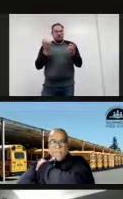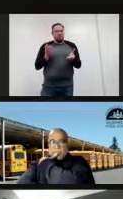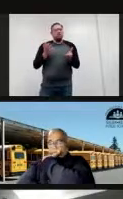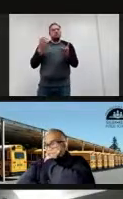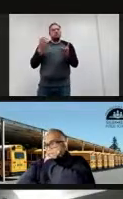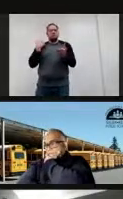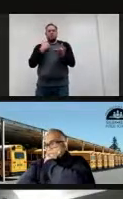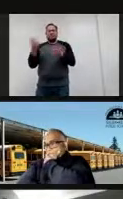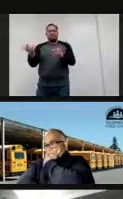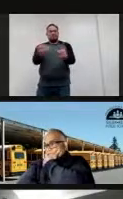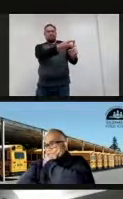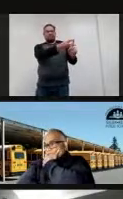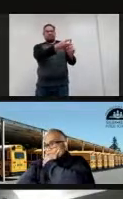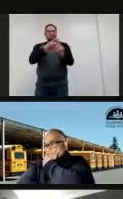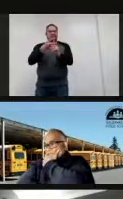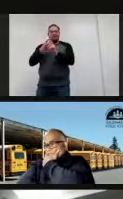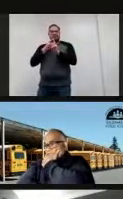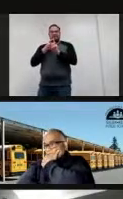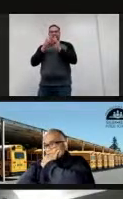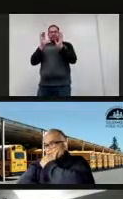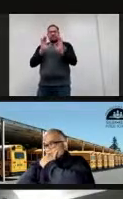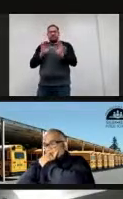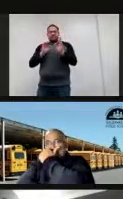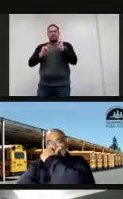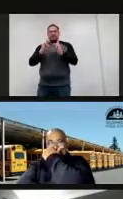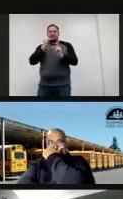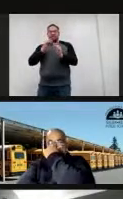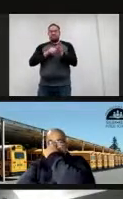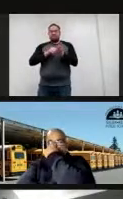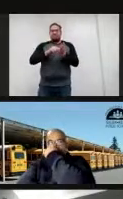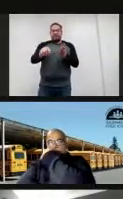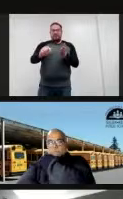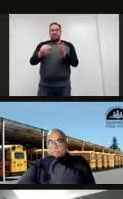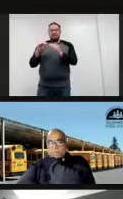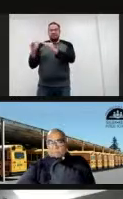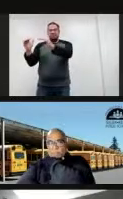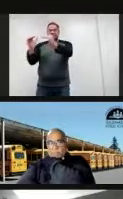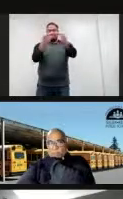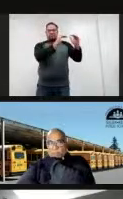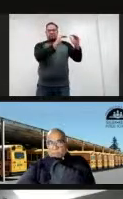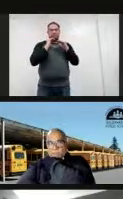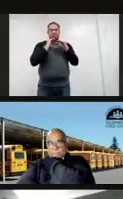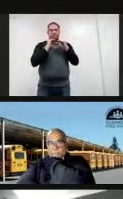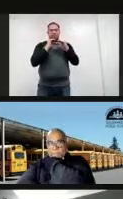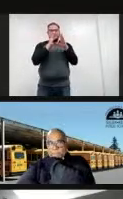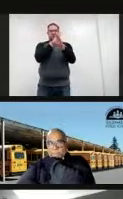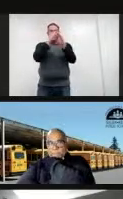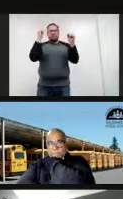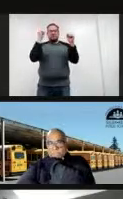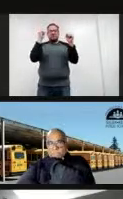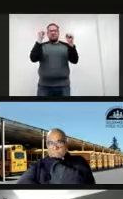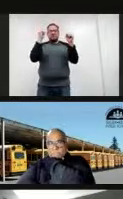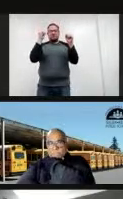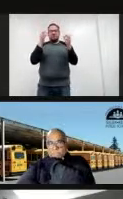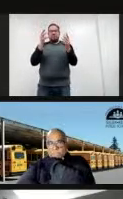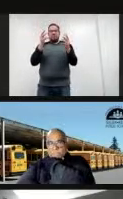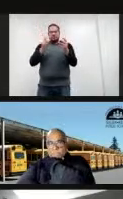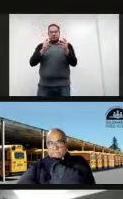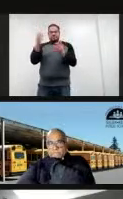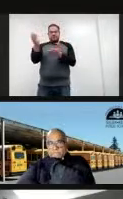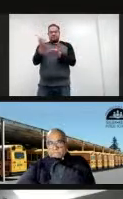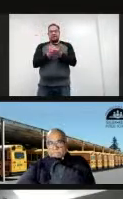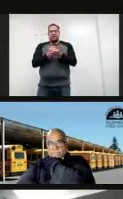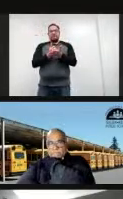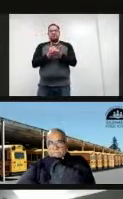attract great folks and pay them commensurate to what superintendents ought to be making and treat them fairly. And all of those things that you think